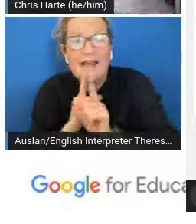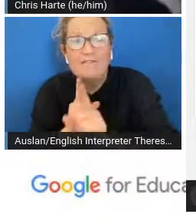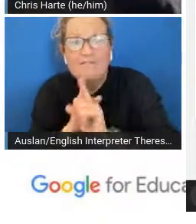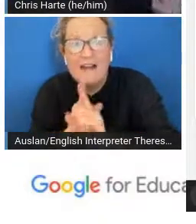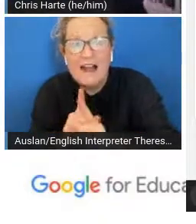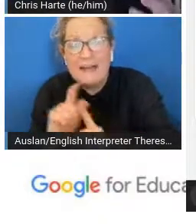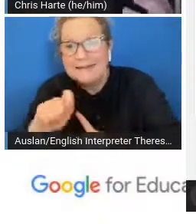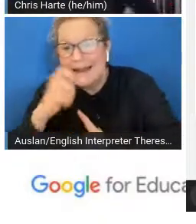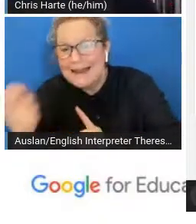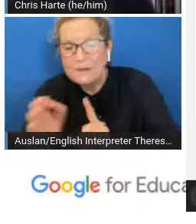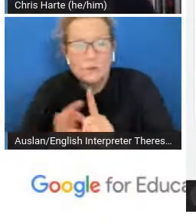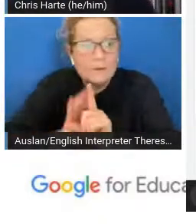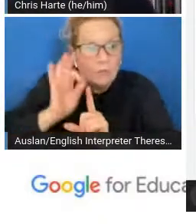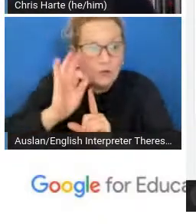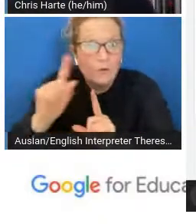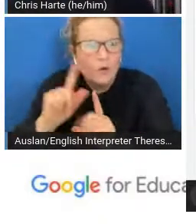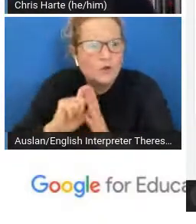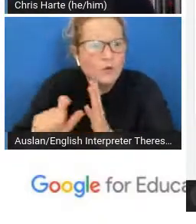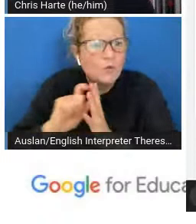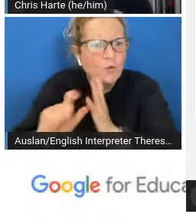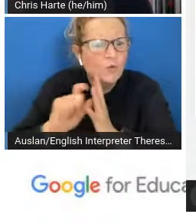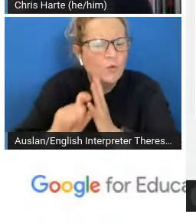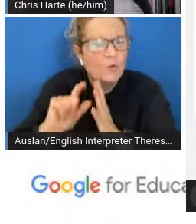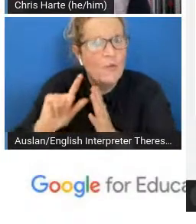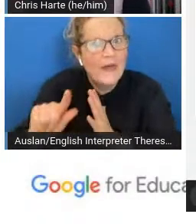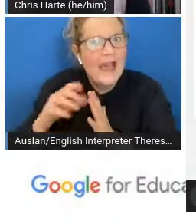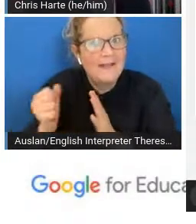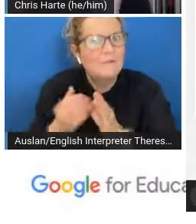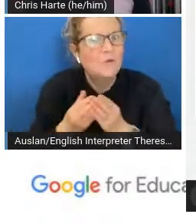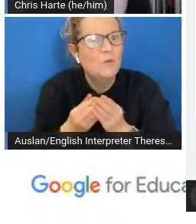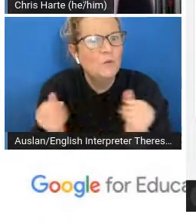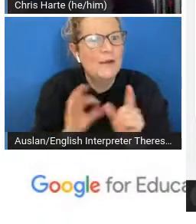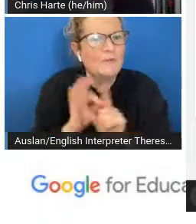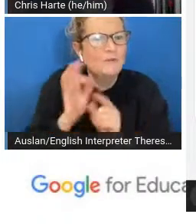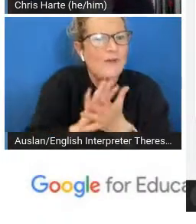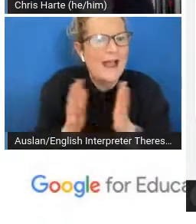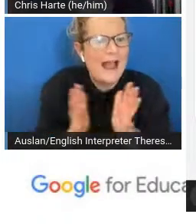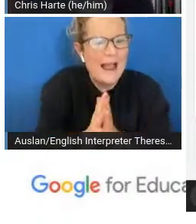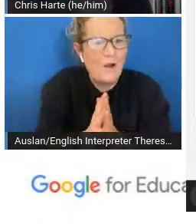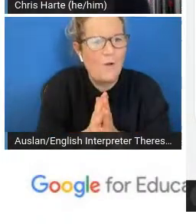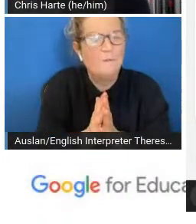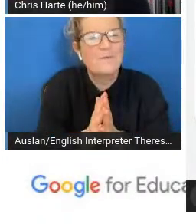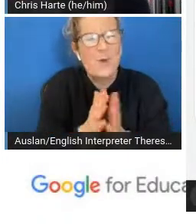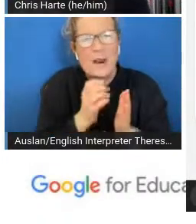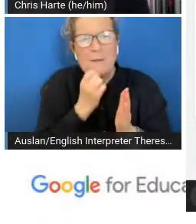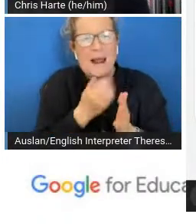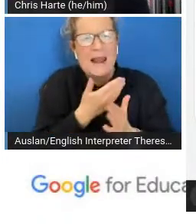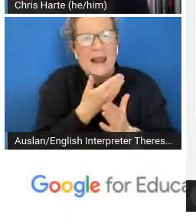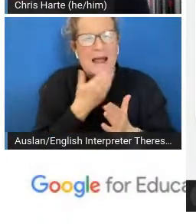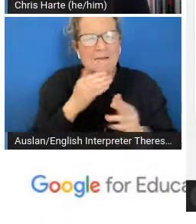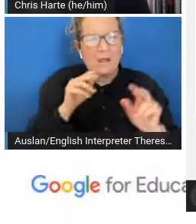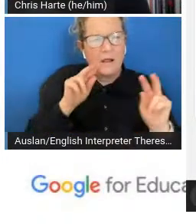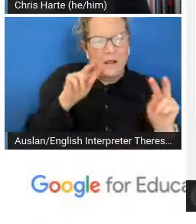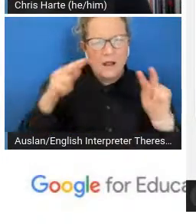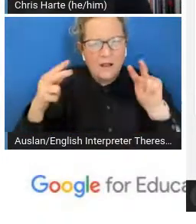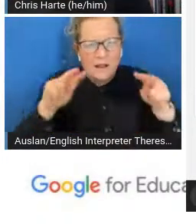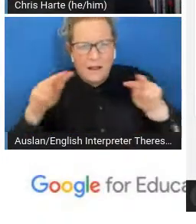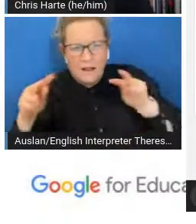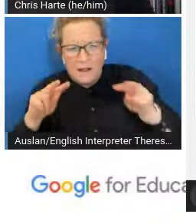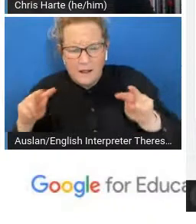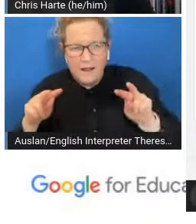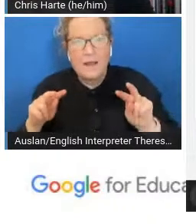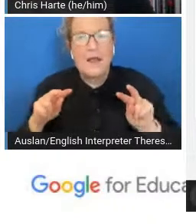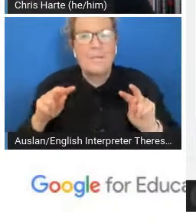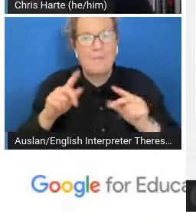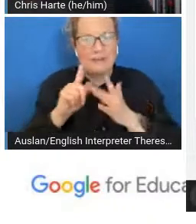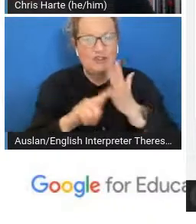next to improve their solution? And so the lovely way that Jamboard works